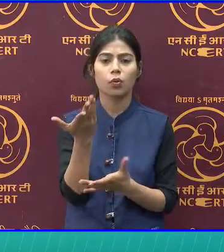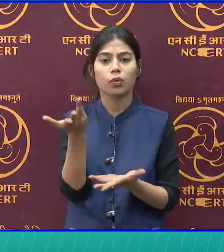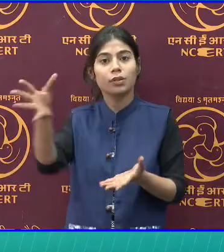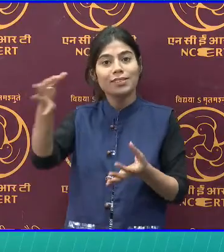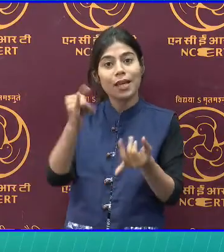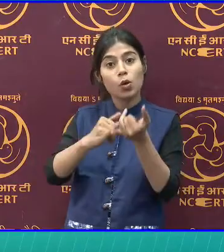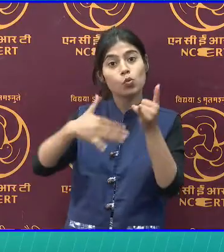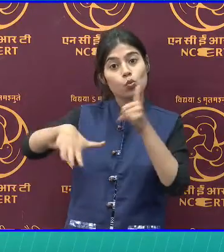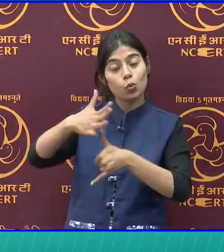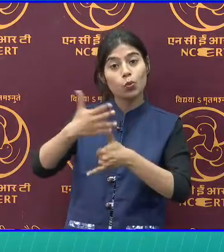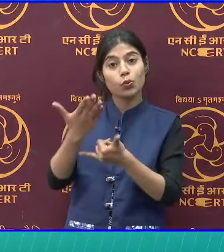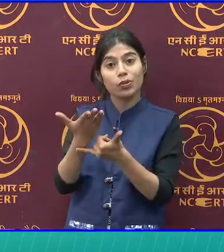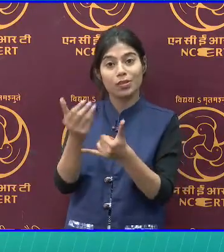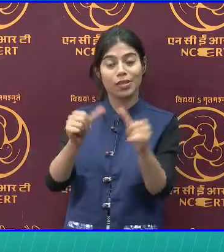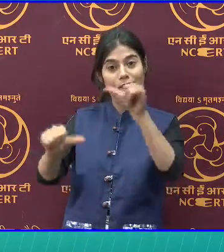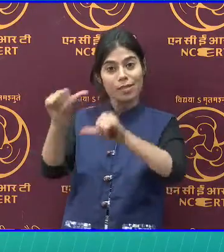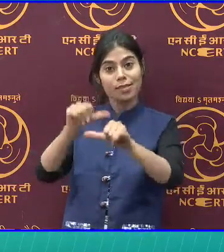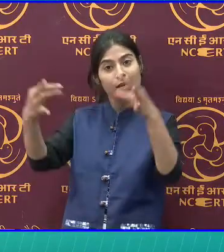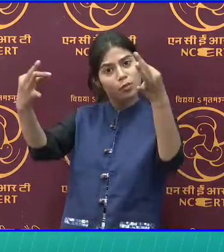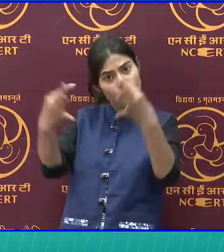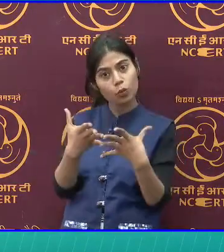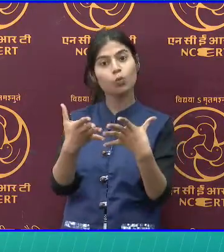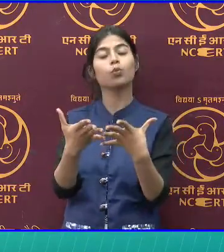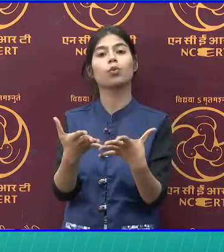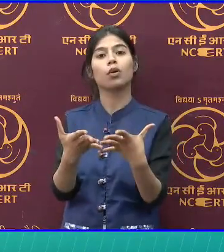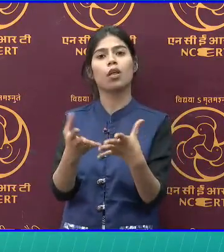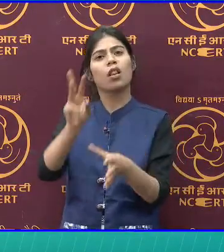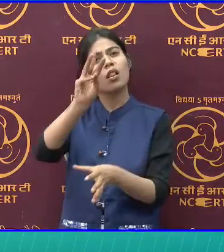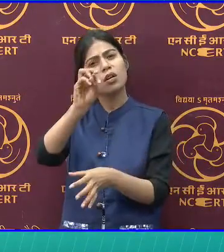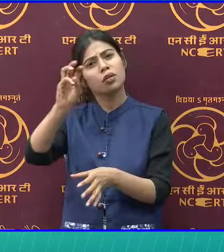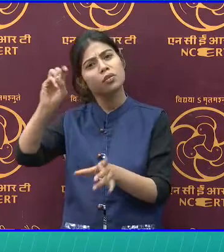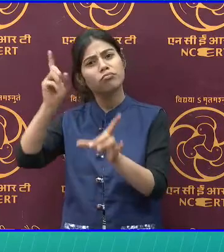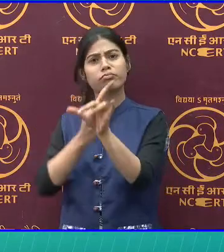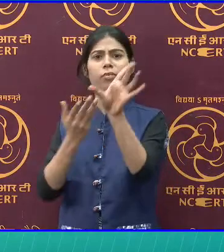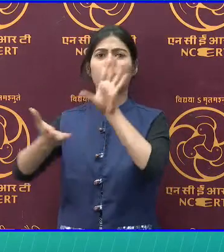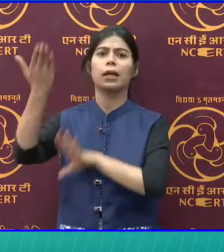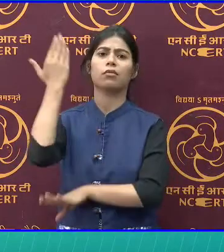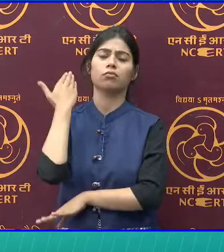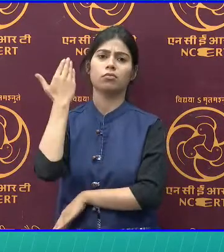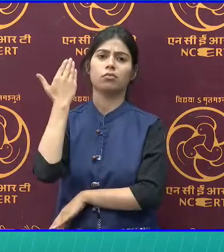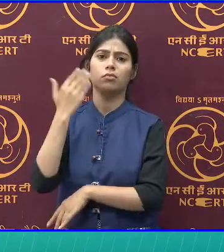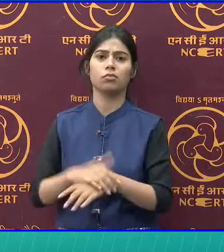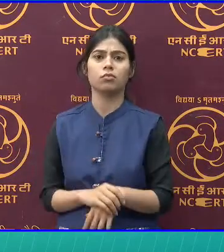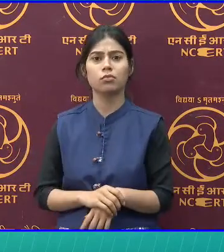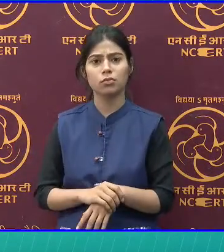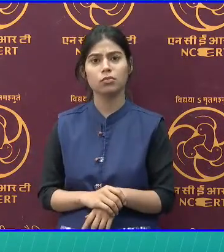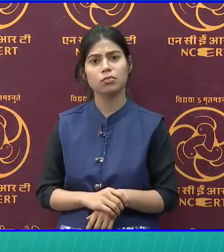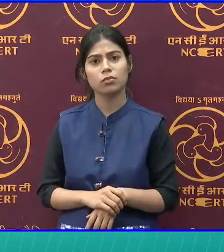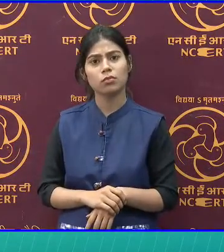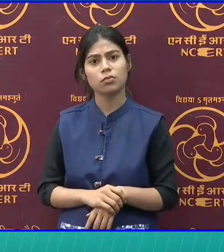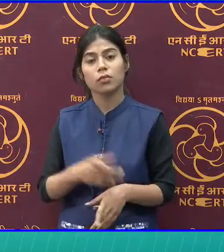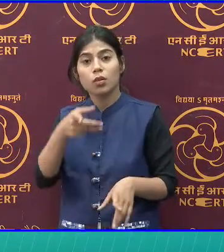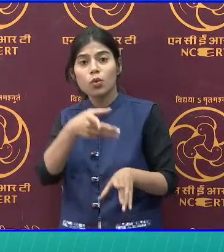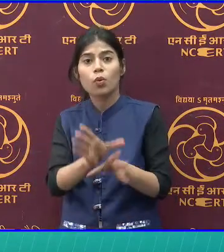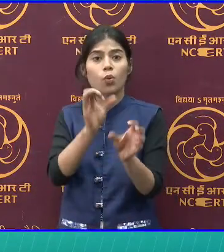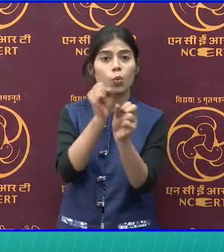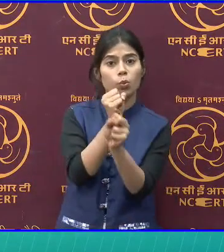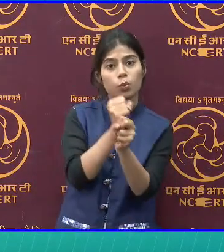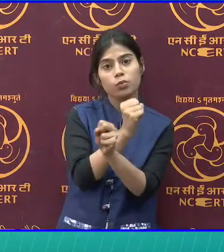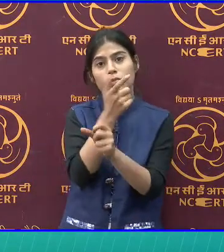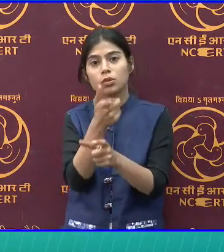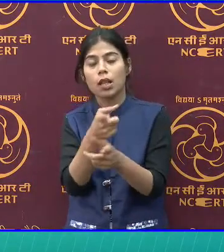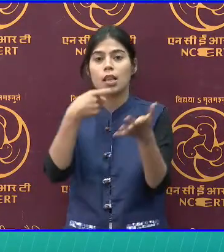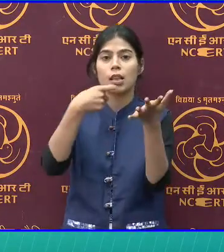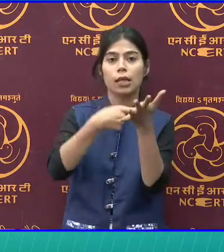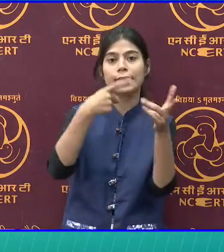new discipline in the world actually. It's hardly 300 years old. Right. Before social science came into being, we were all governed by the